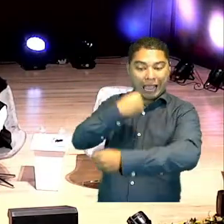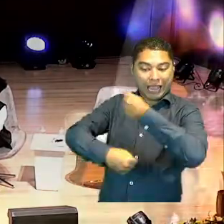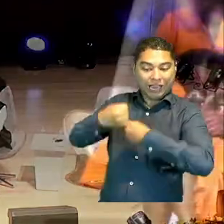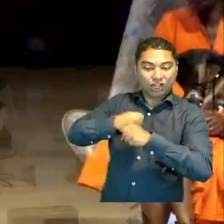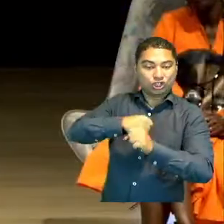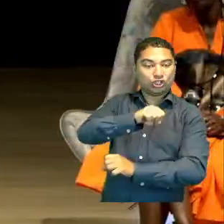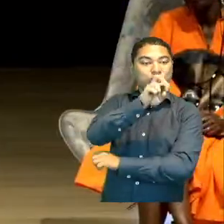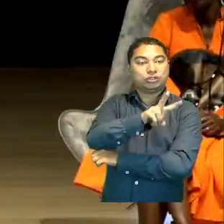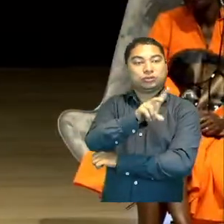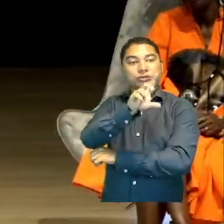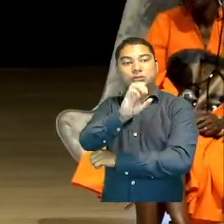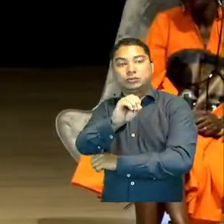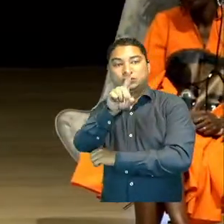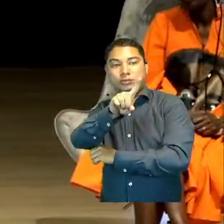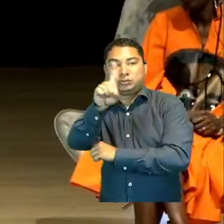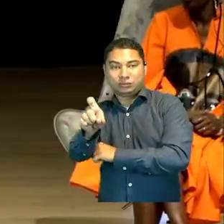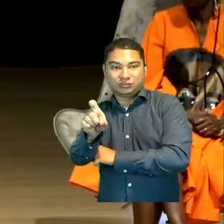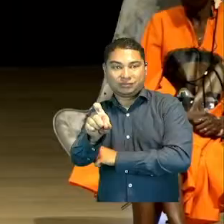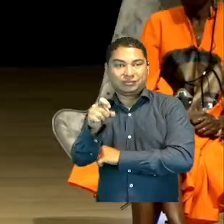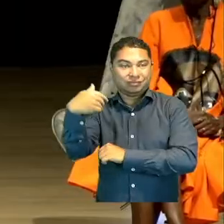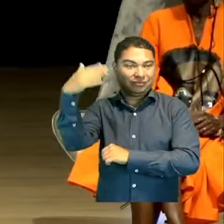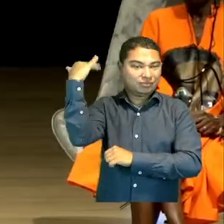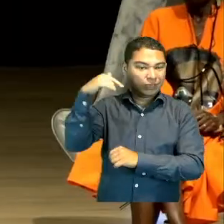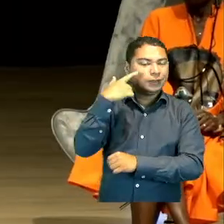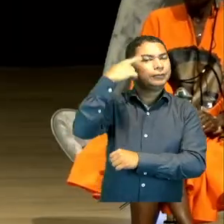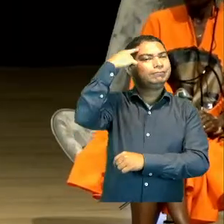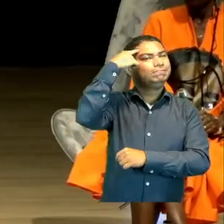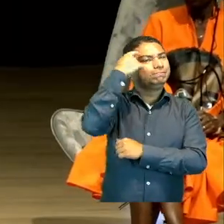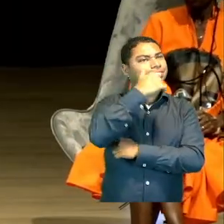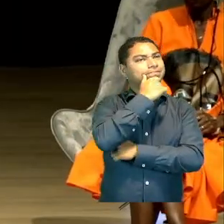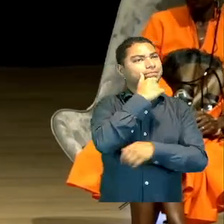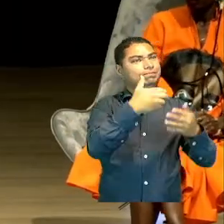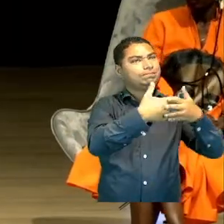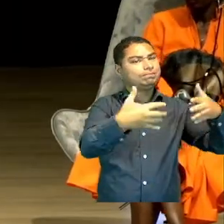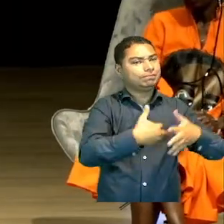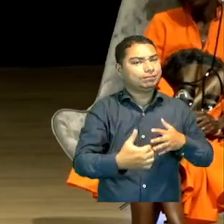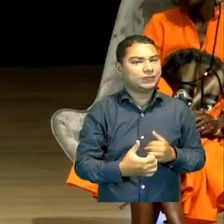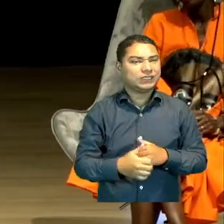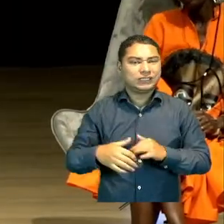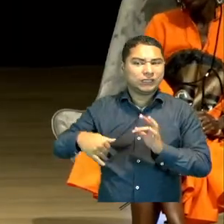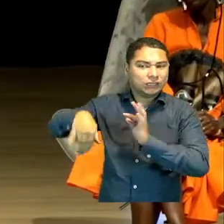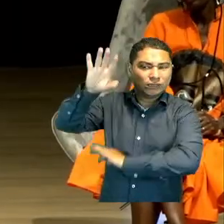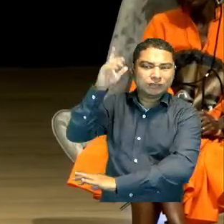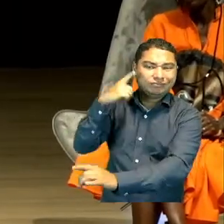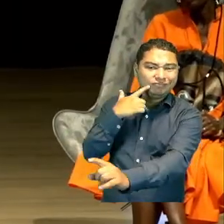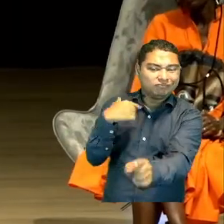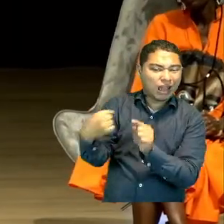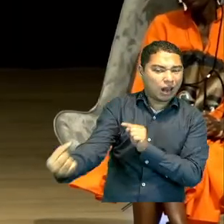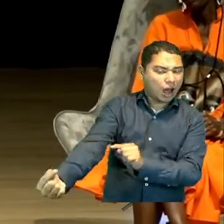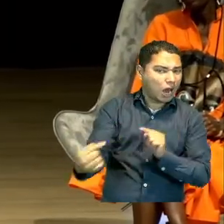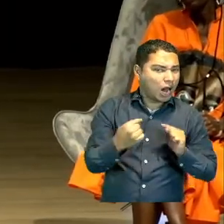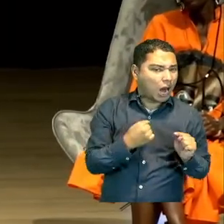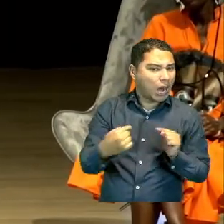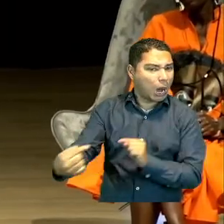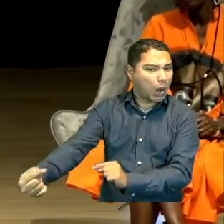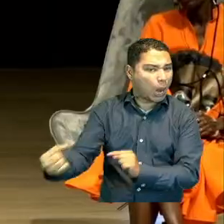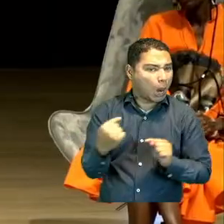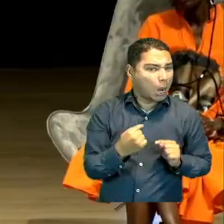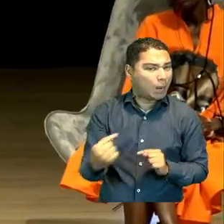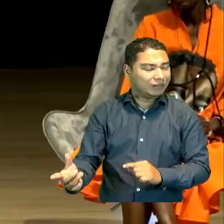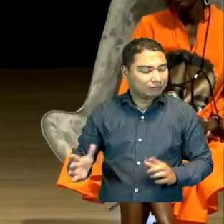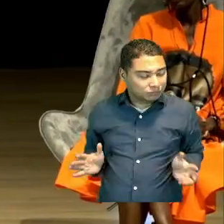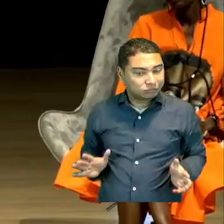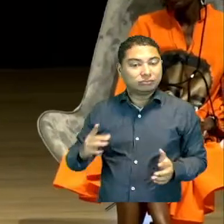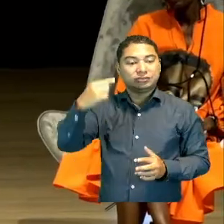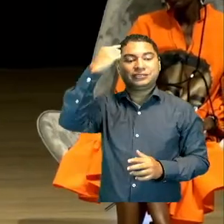in 2016. I'm riding the metro, bored with whatever, just after having one of so